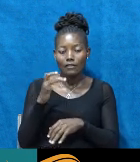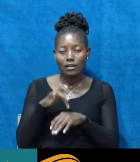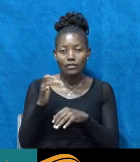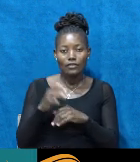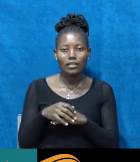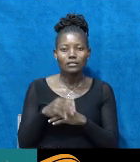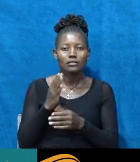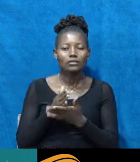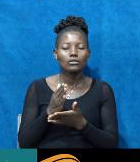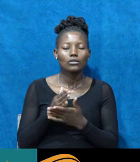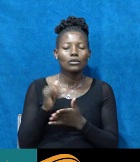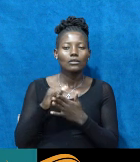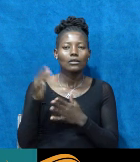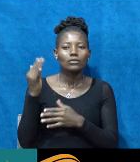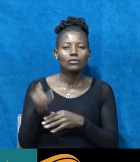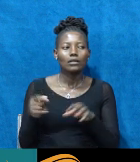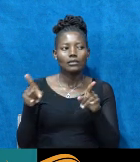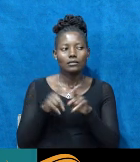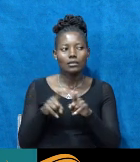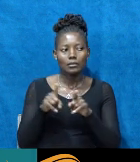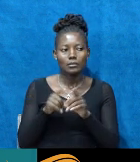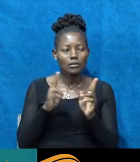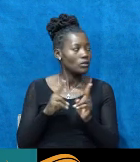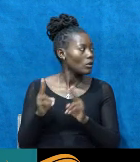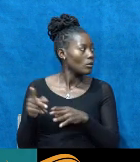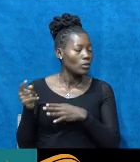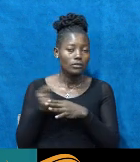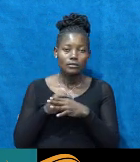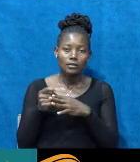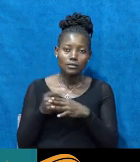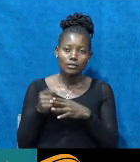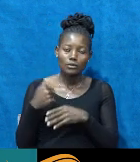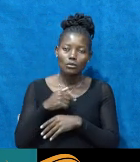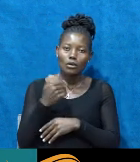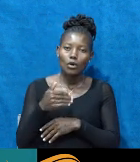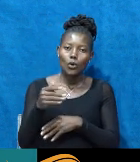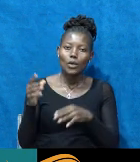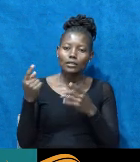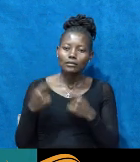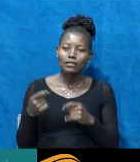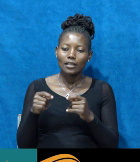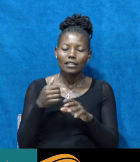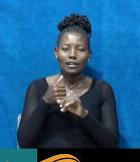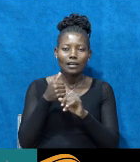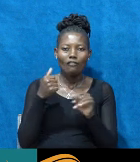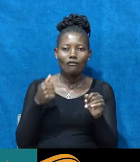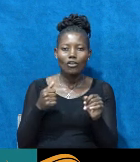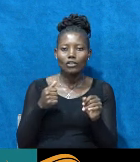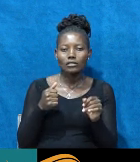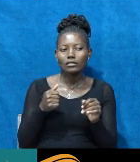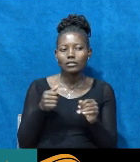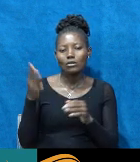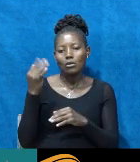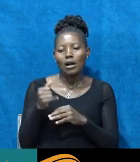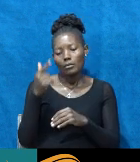why even in normal training, we usually try and discourage them because of the effect of dehydration that they have on